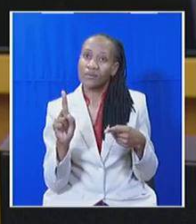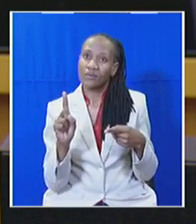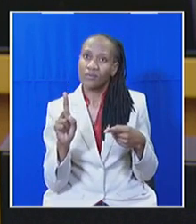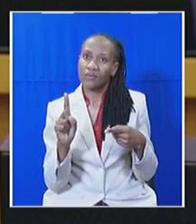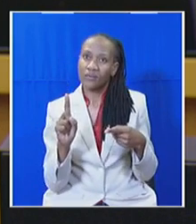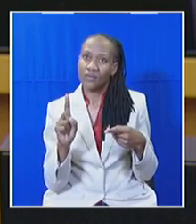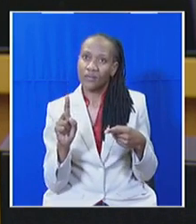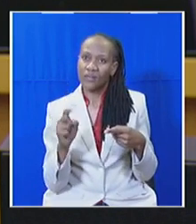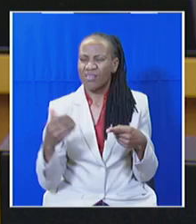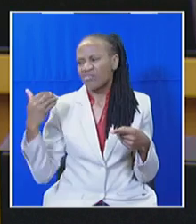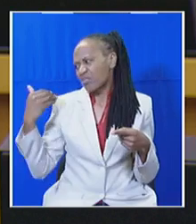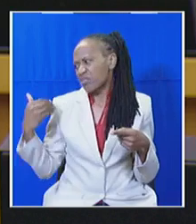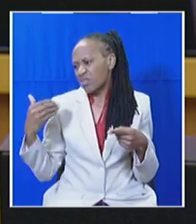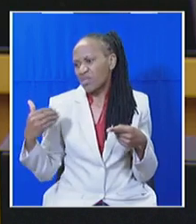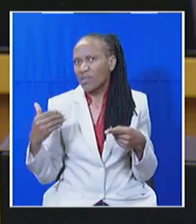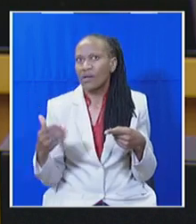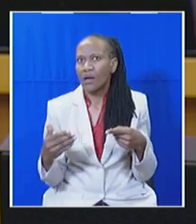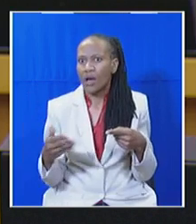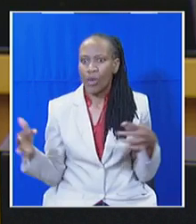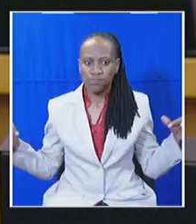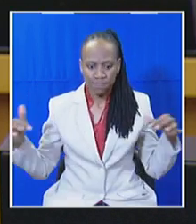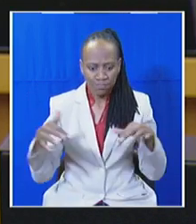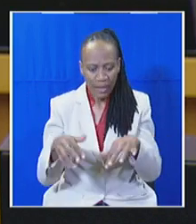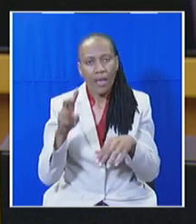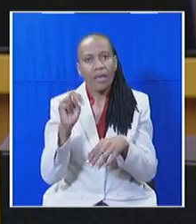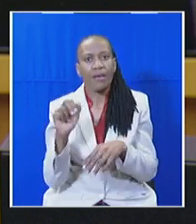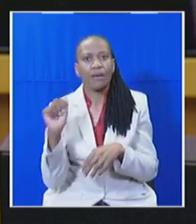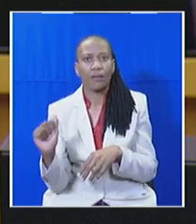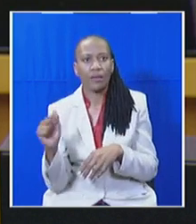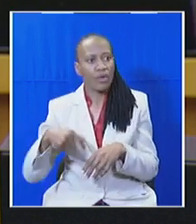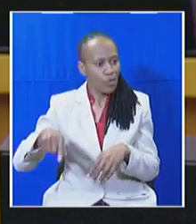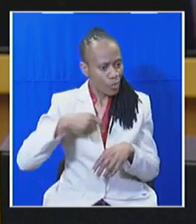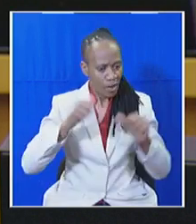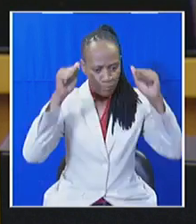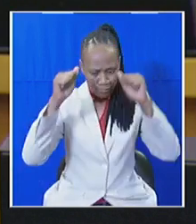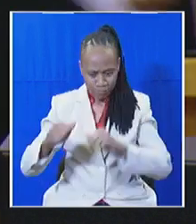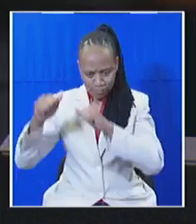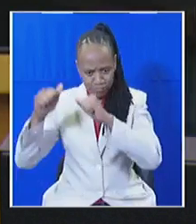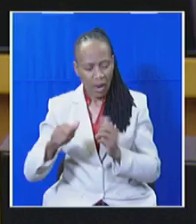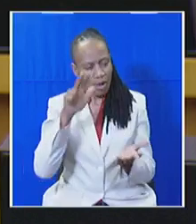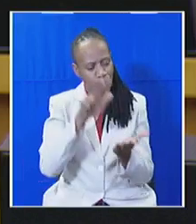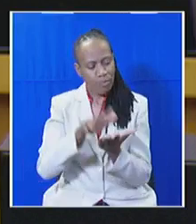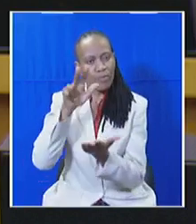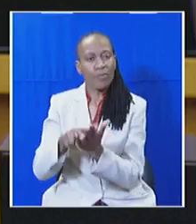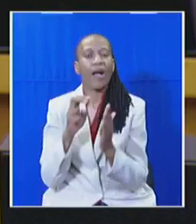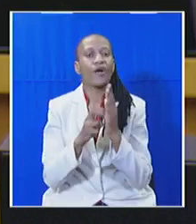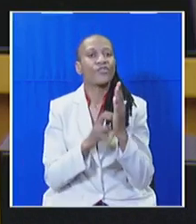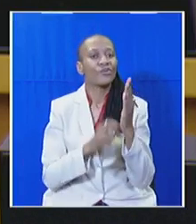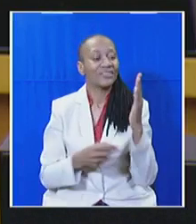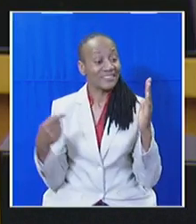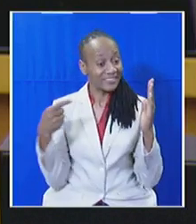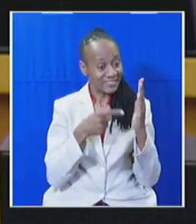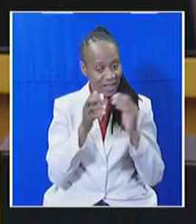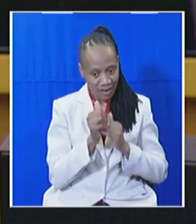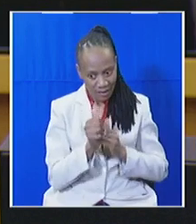ago we were in this house and we decided on adopting rules that give guidance